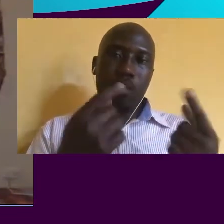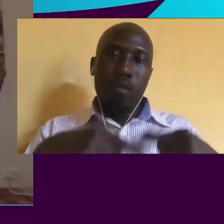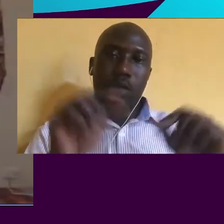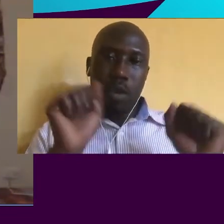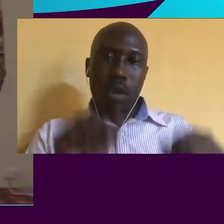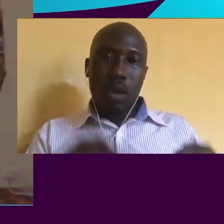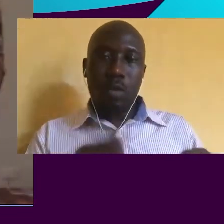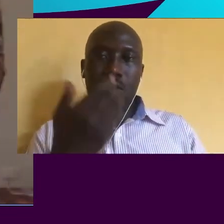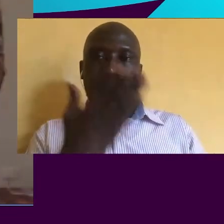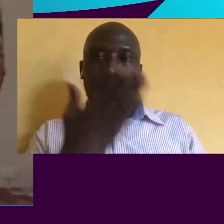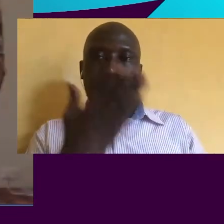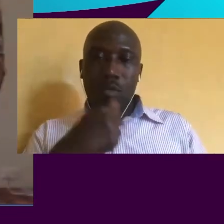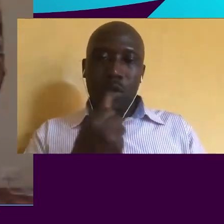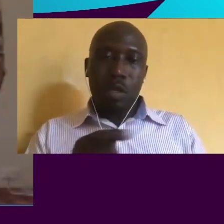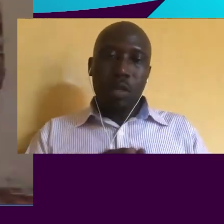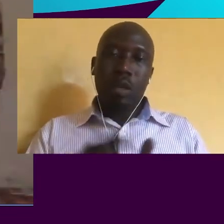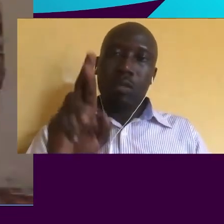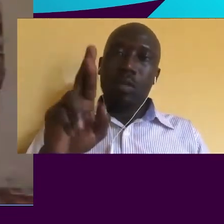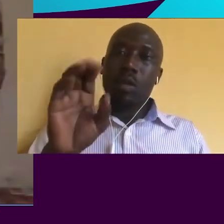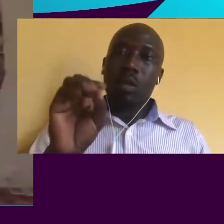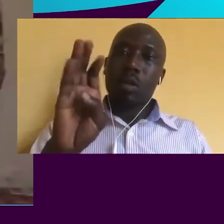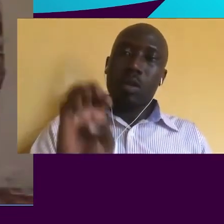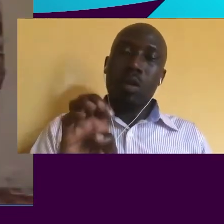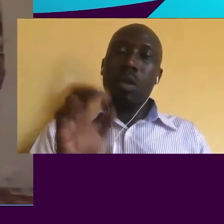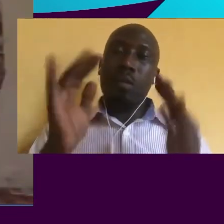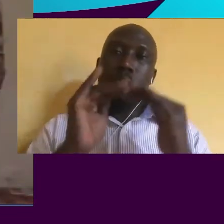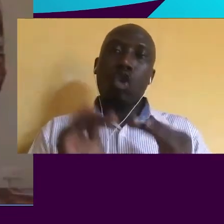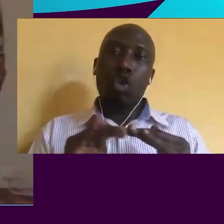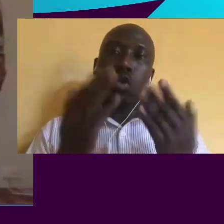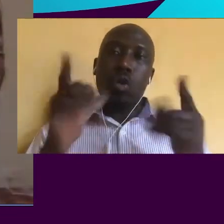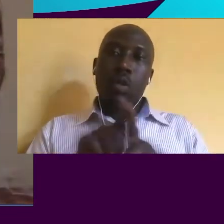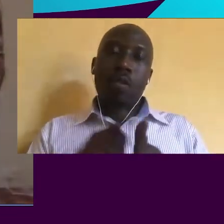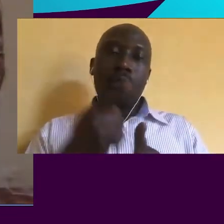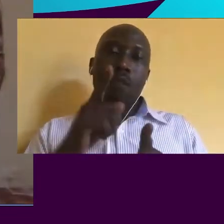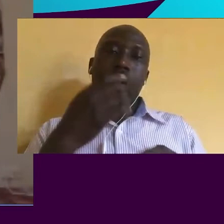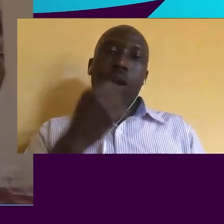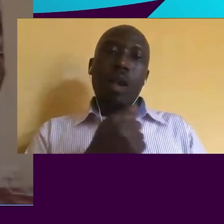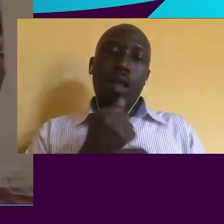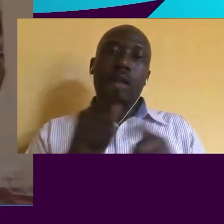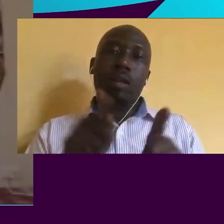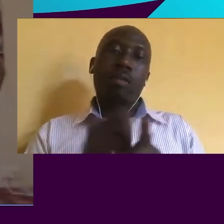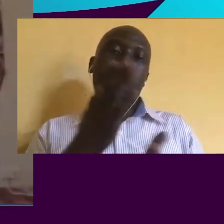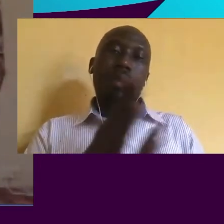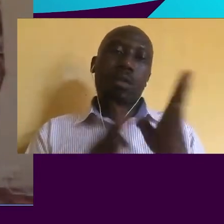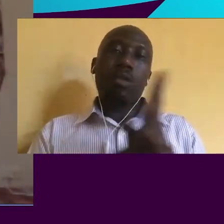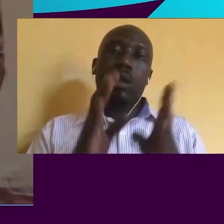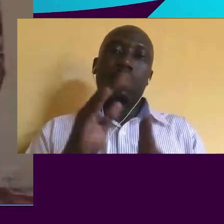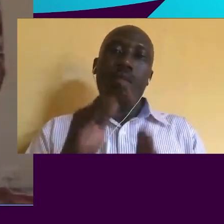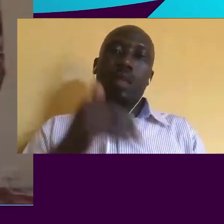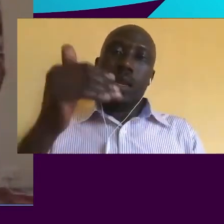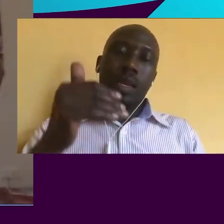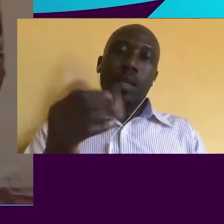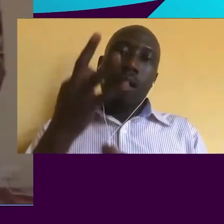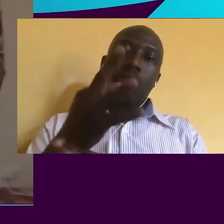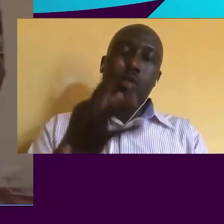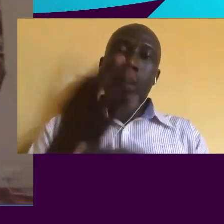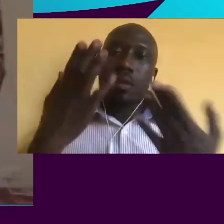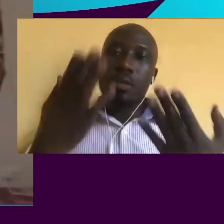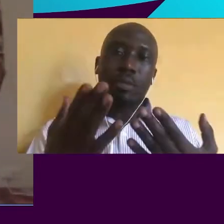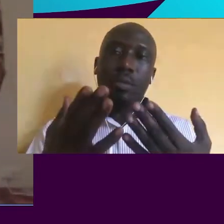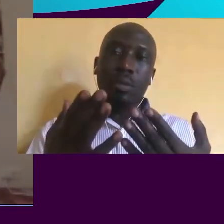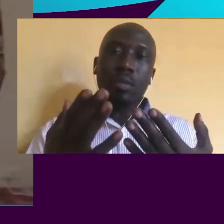role models for girls, it's going to build up the next generation so that hopefully this